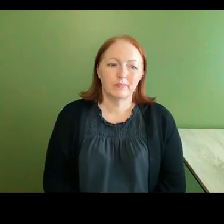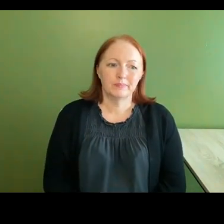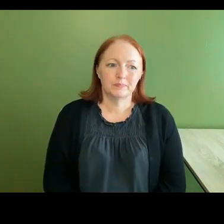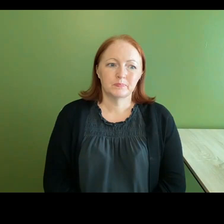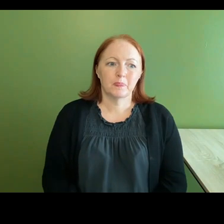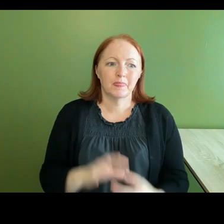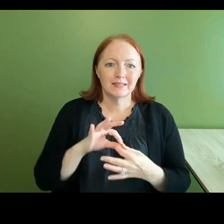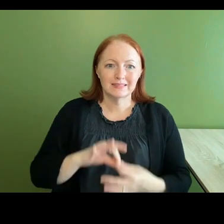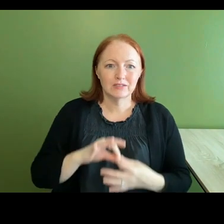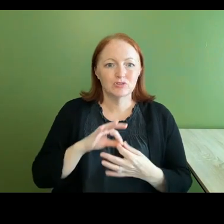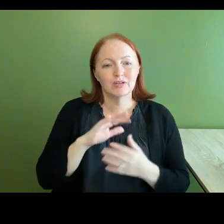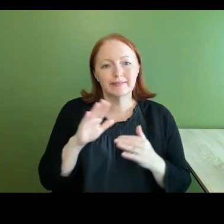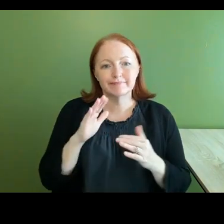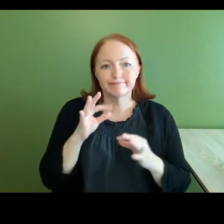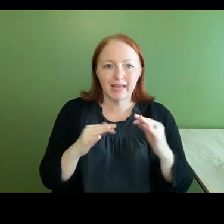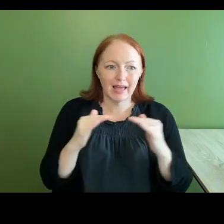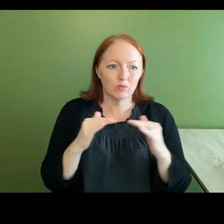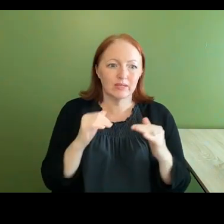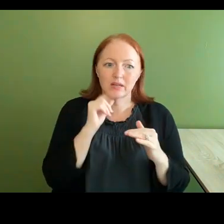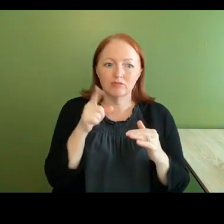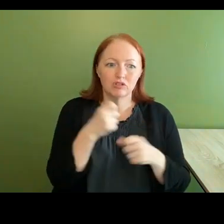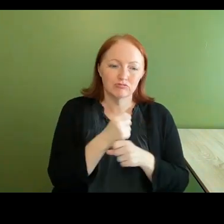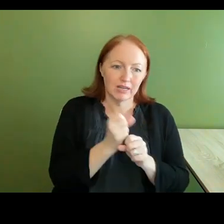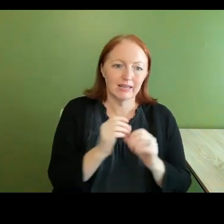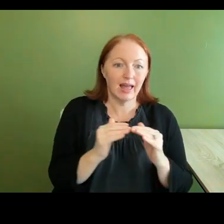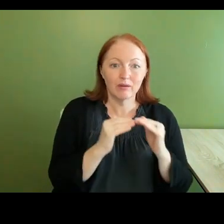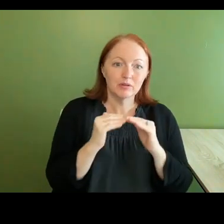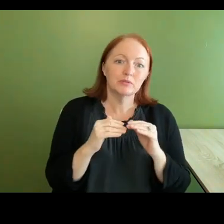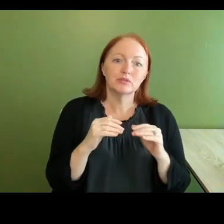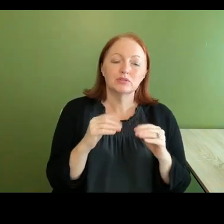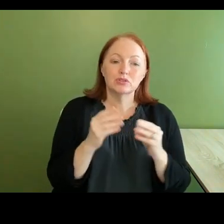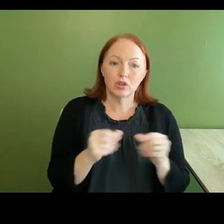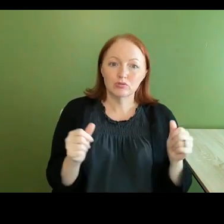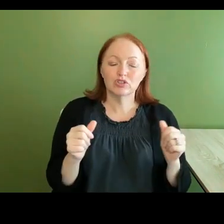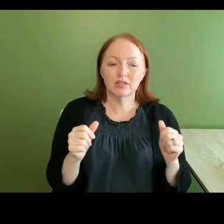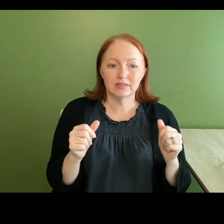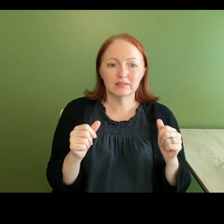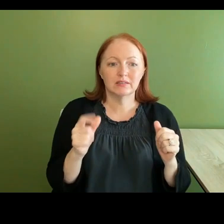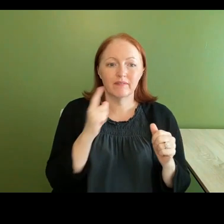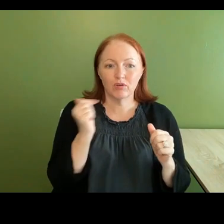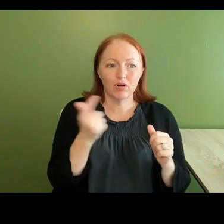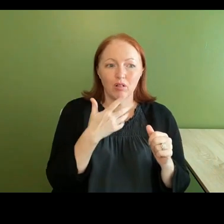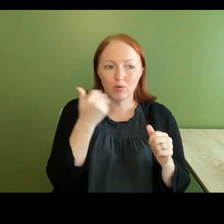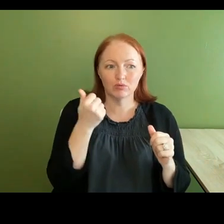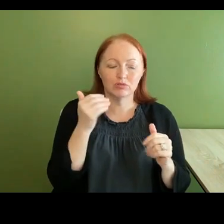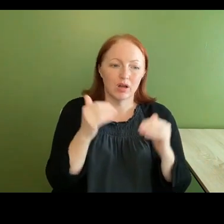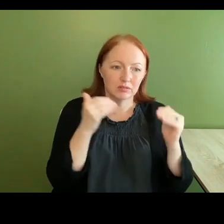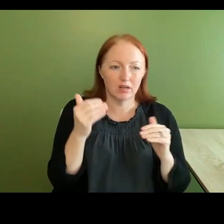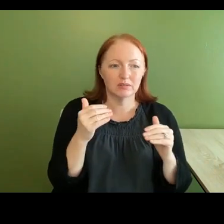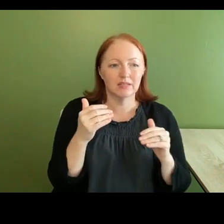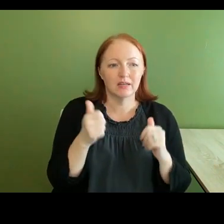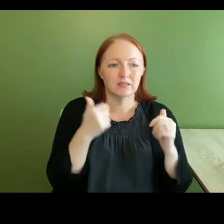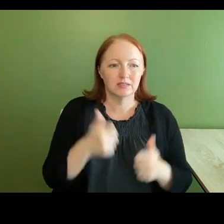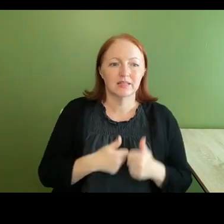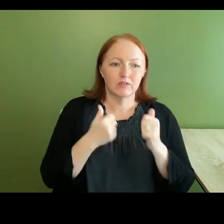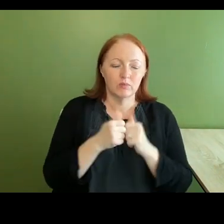Centering equity means not just creating equitable solutions for all older adults and adults